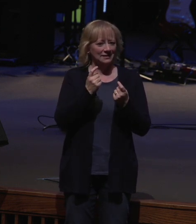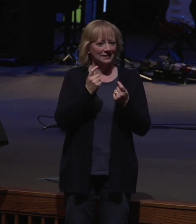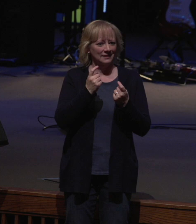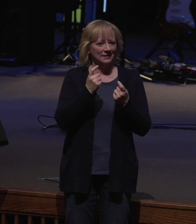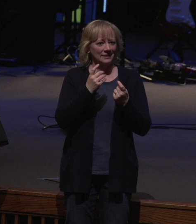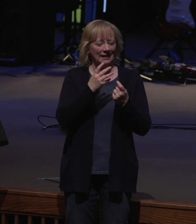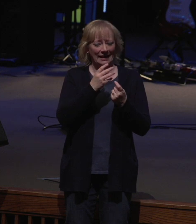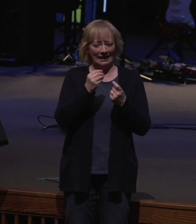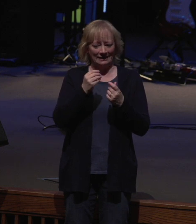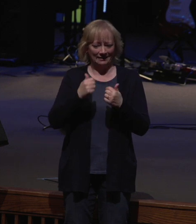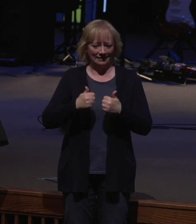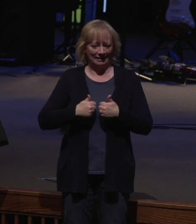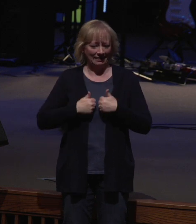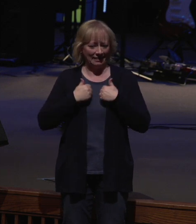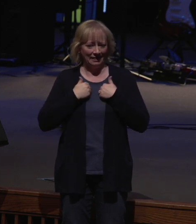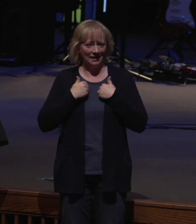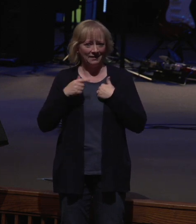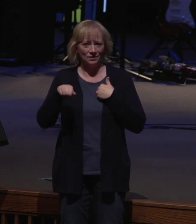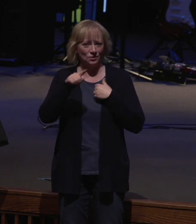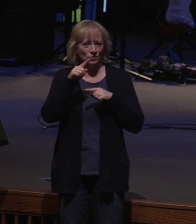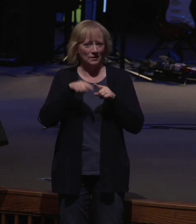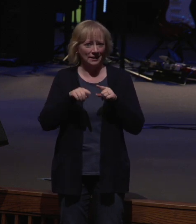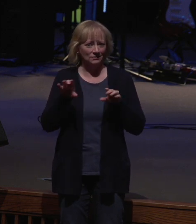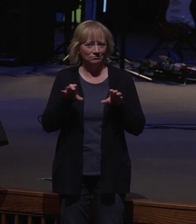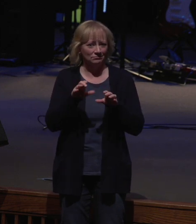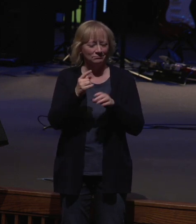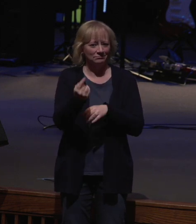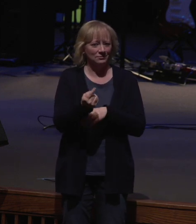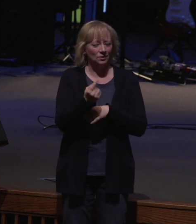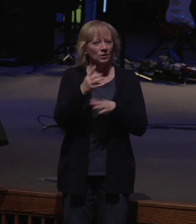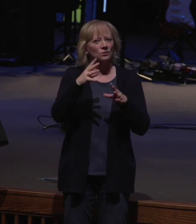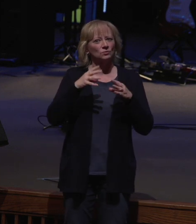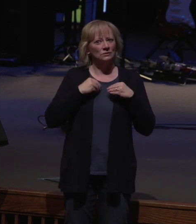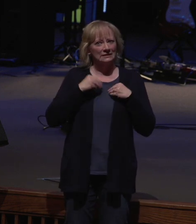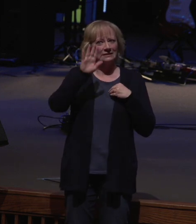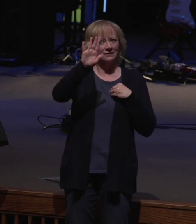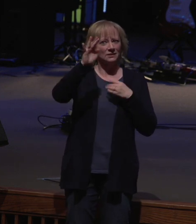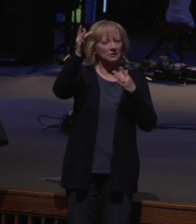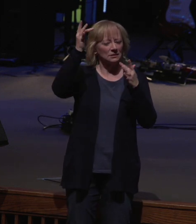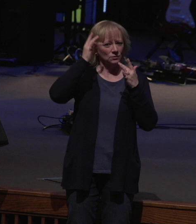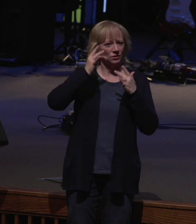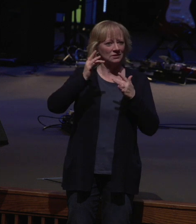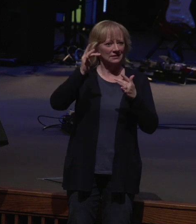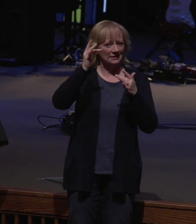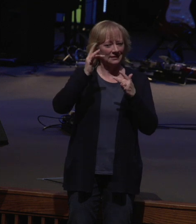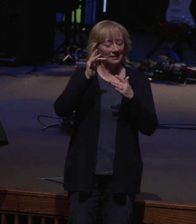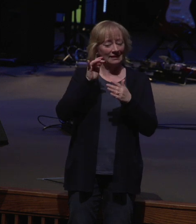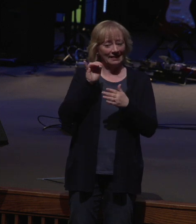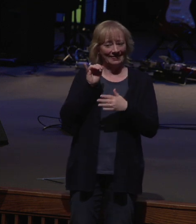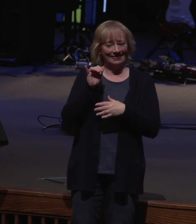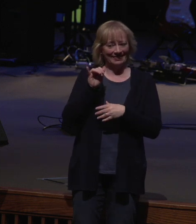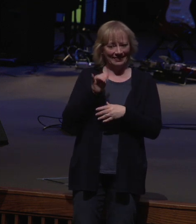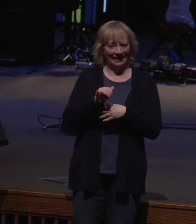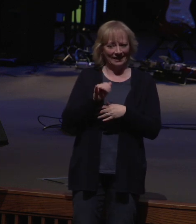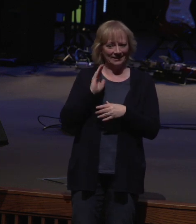lead? And received his mercy for it? That is